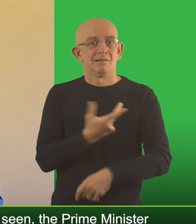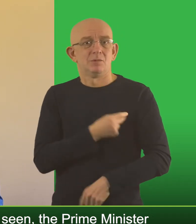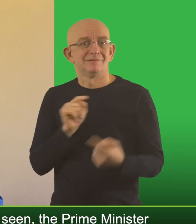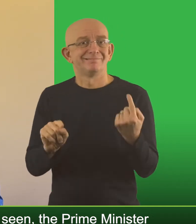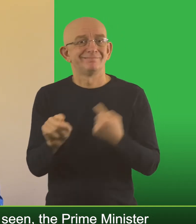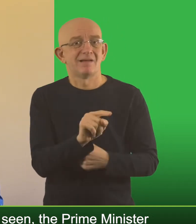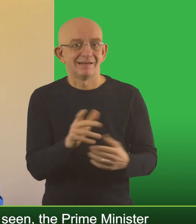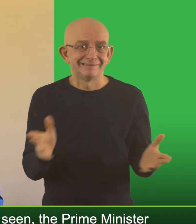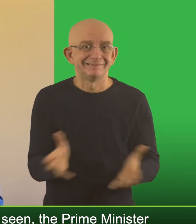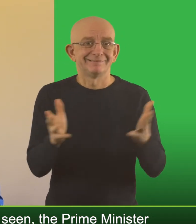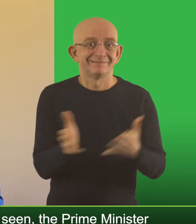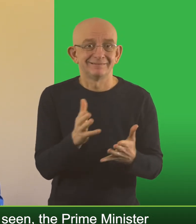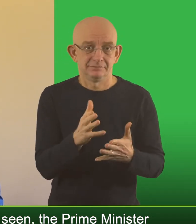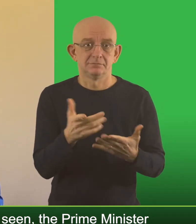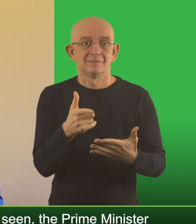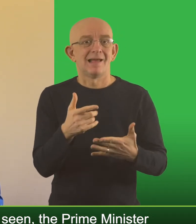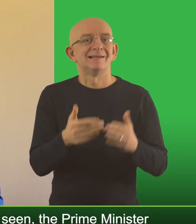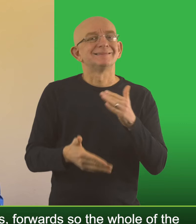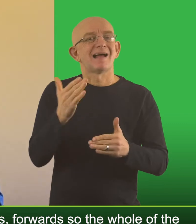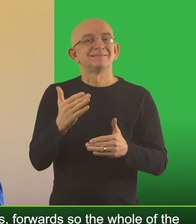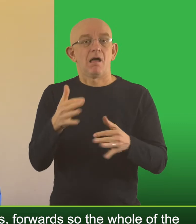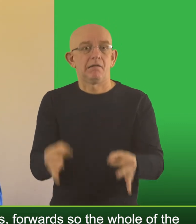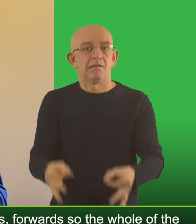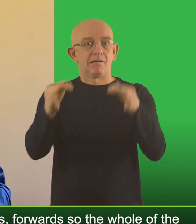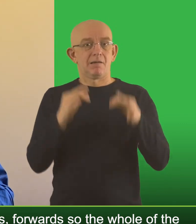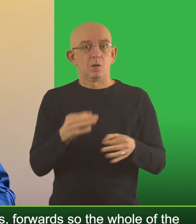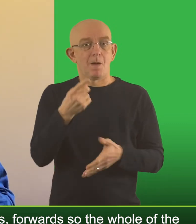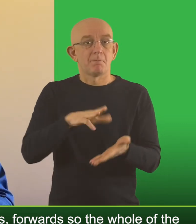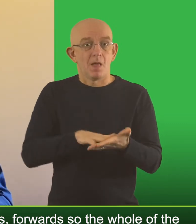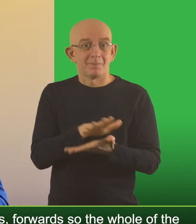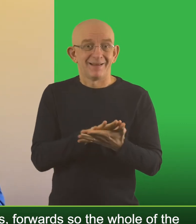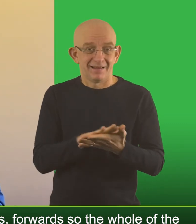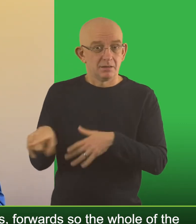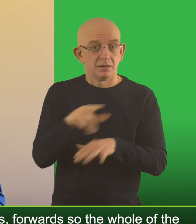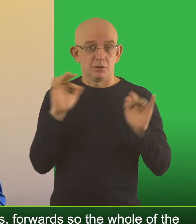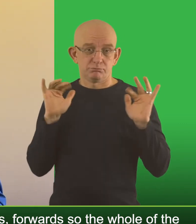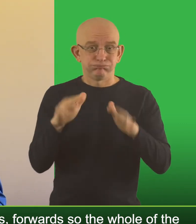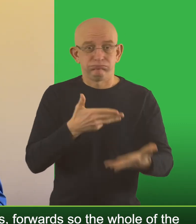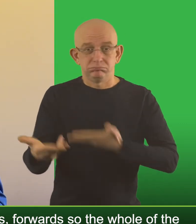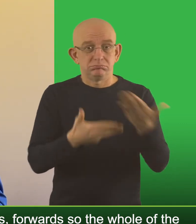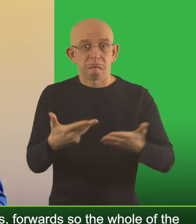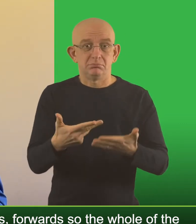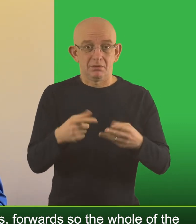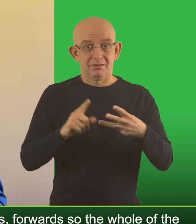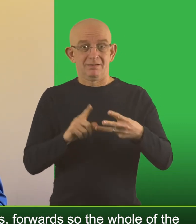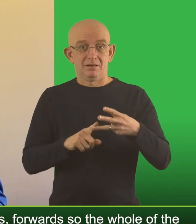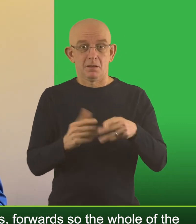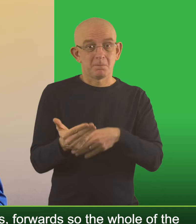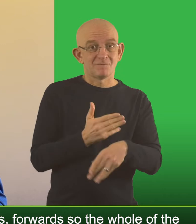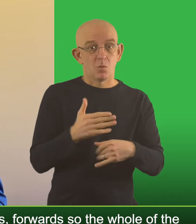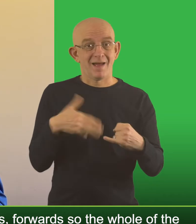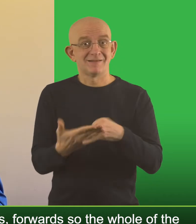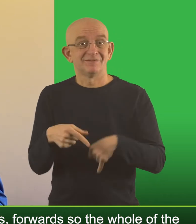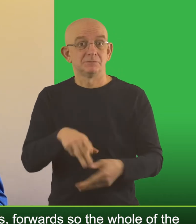the announcement that he's accelerating the offer of boosters. He's bringing the deadline or the target date forward, so the whole of the